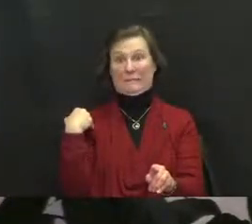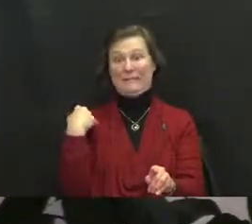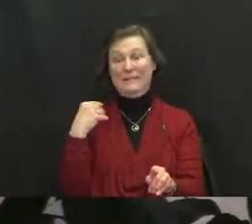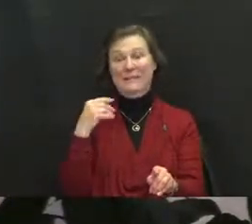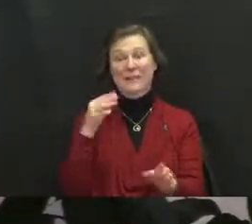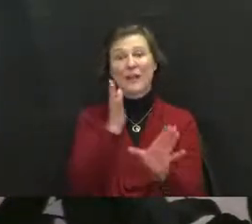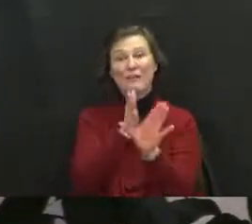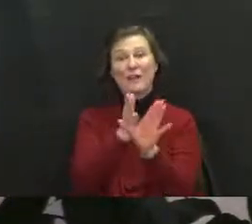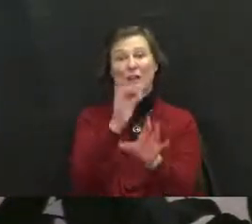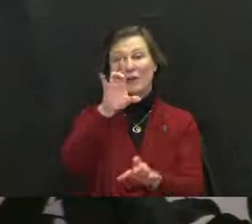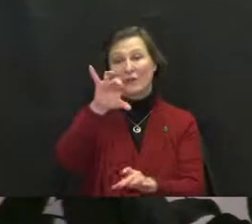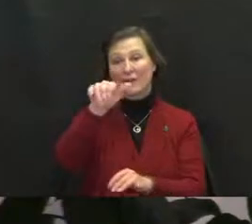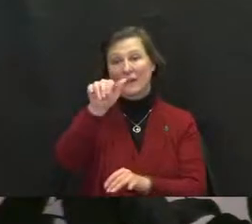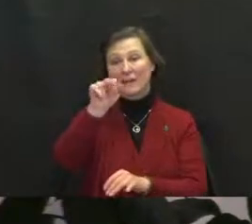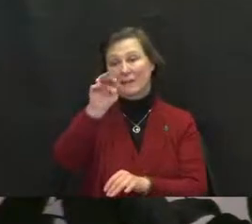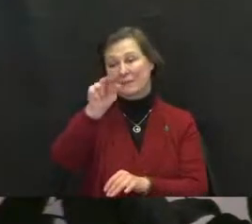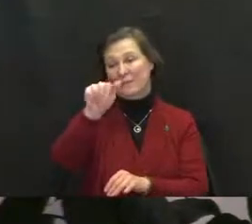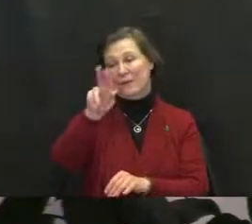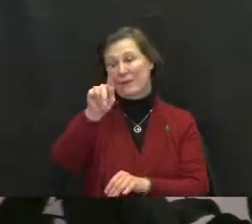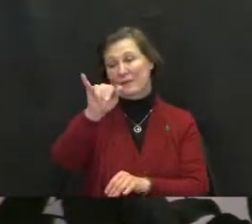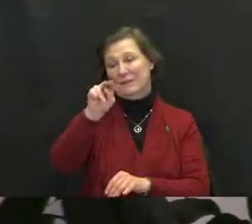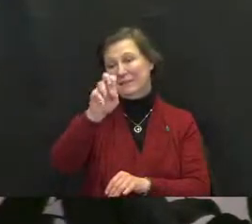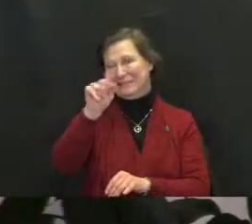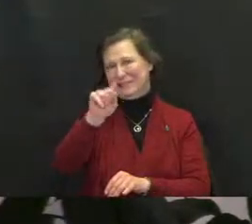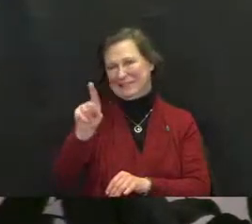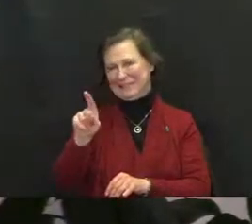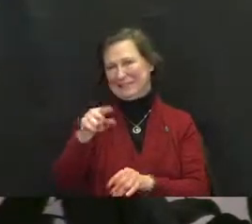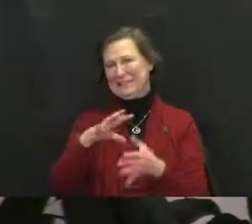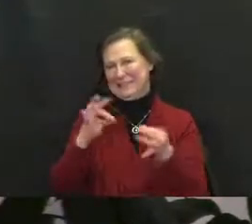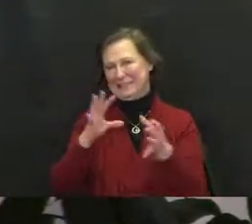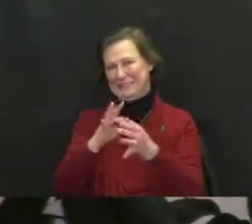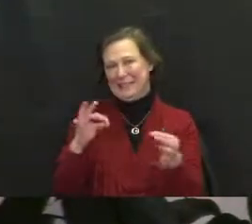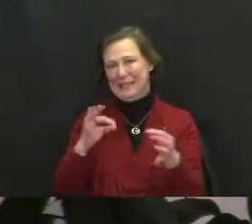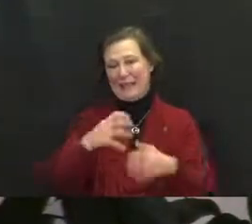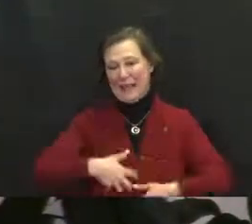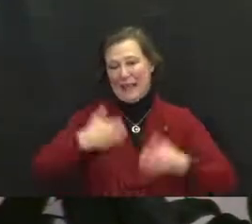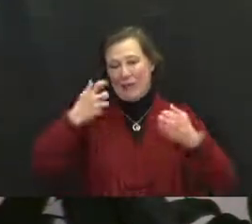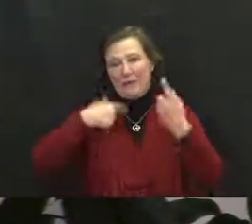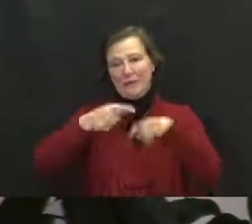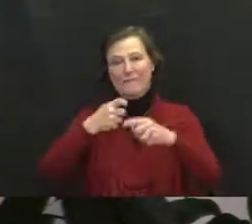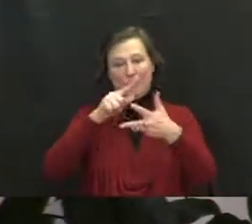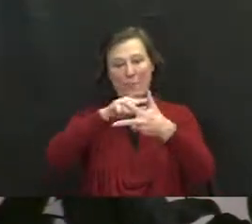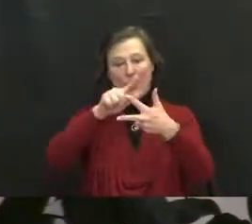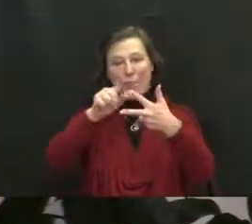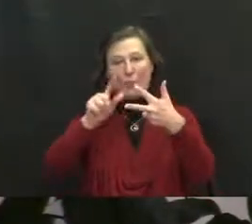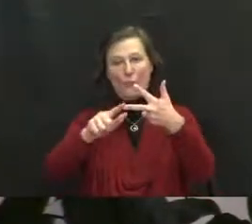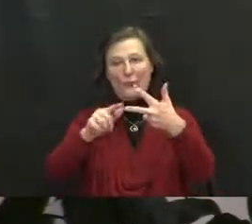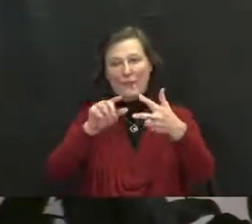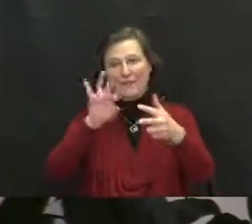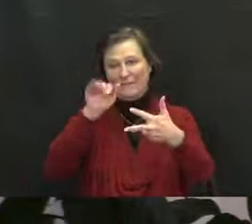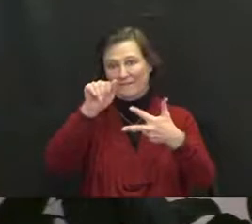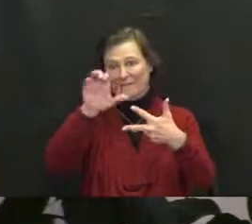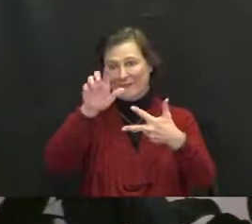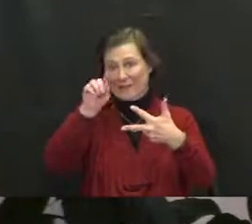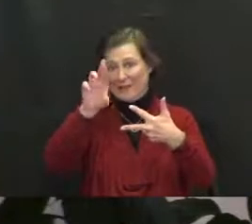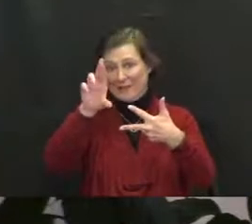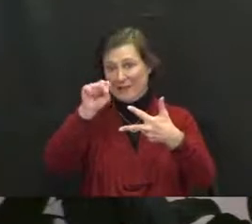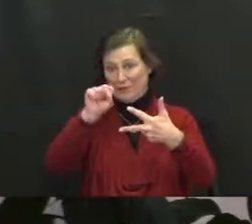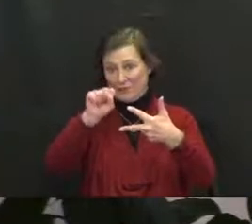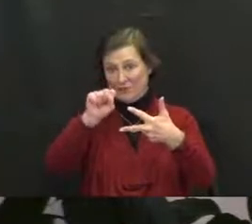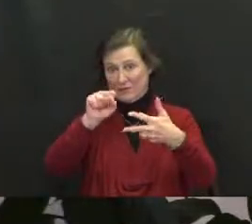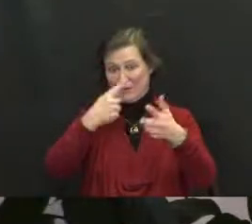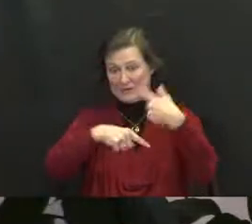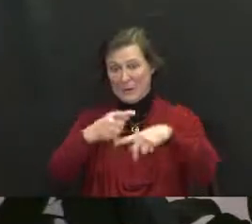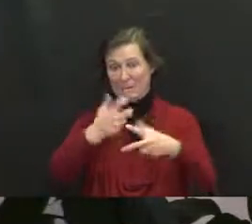Psychologist Ryan Martinez notes that anger emerges from three interacting factors. Anger emerges